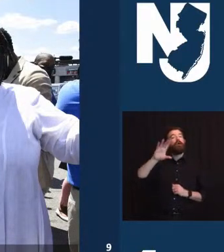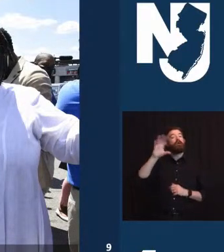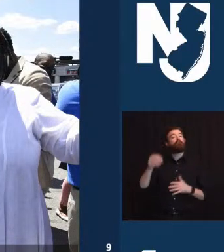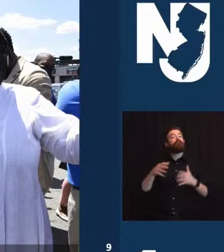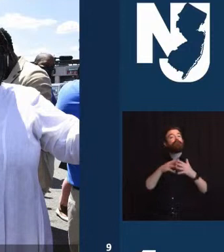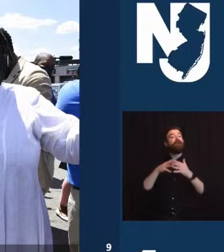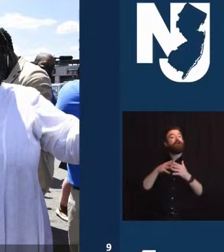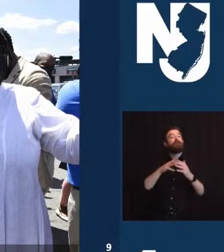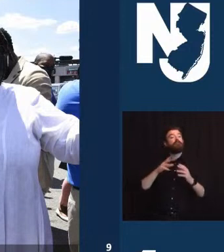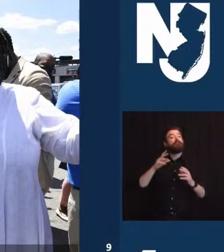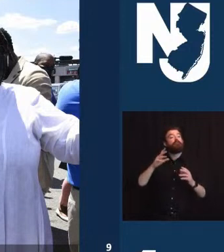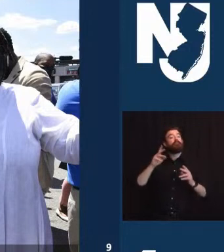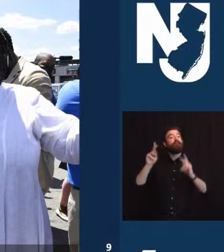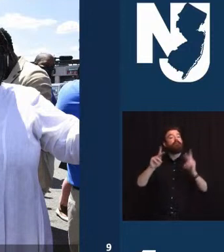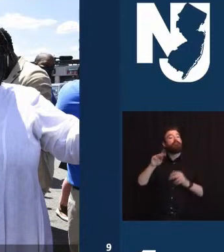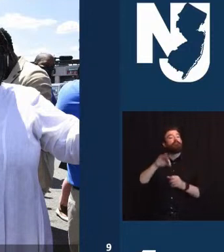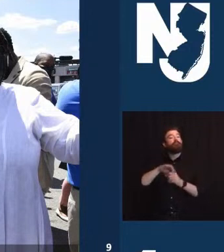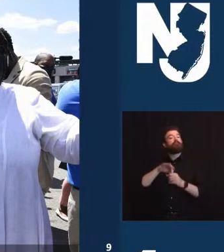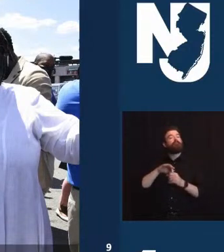Reverend Melvin Wilson